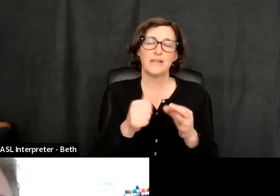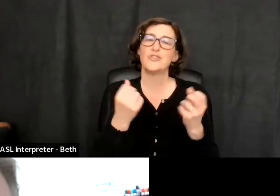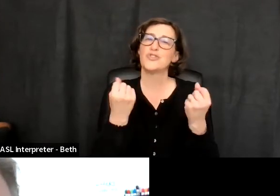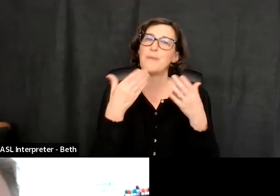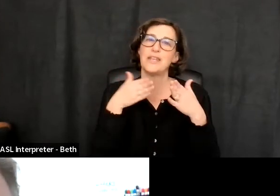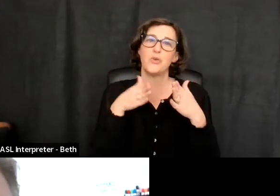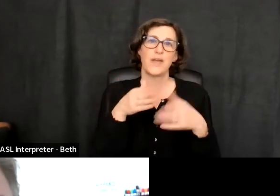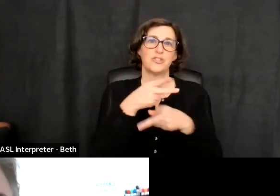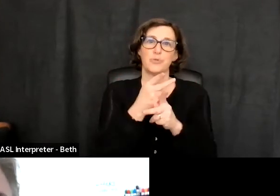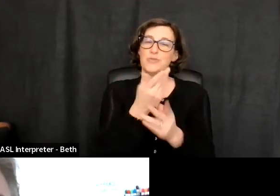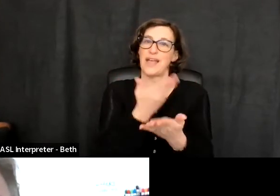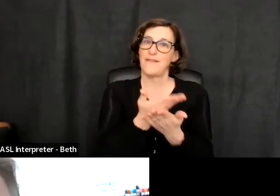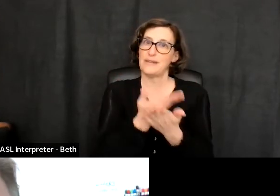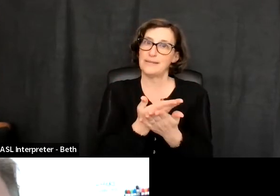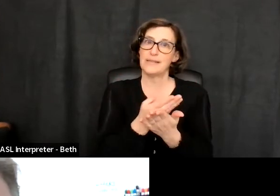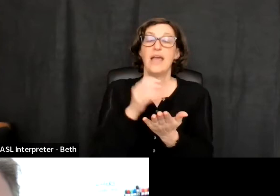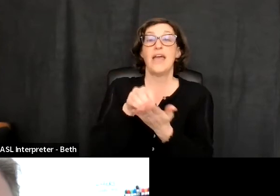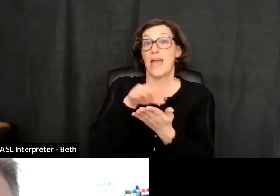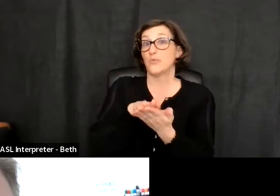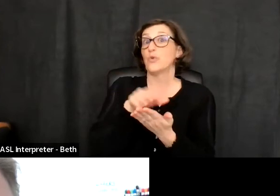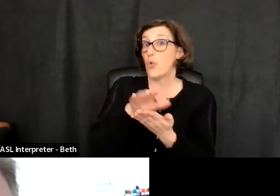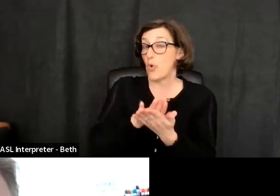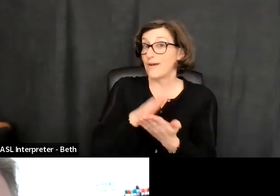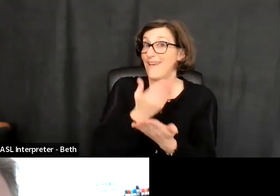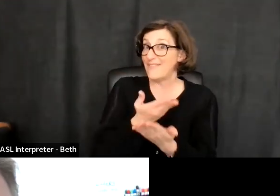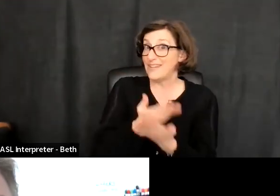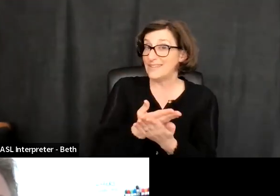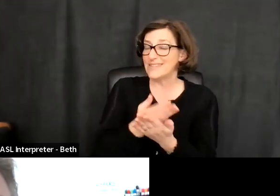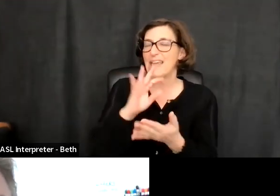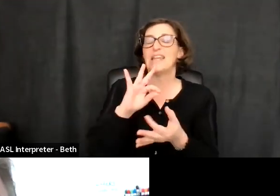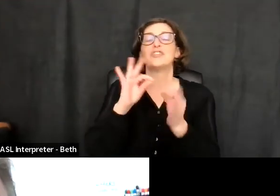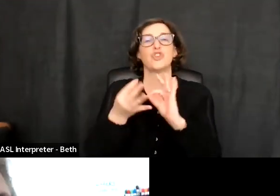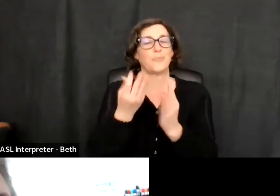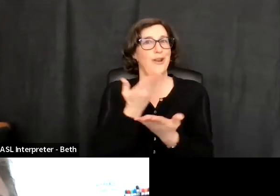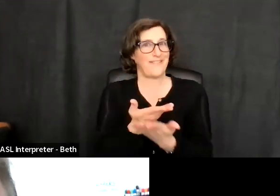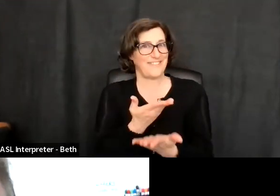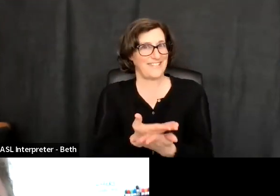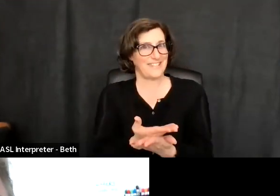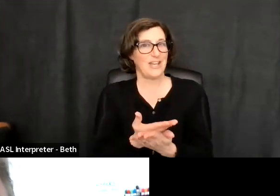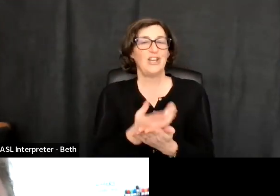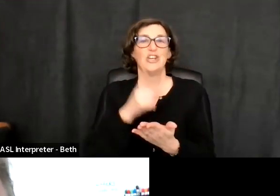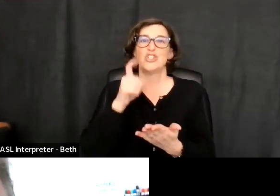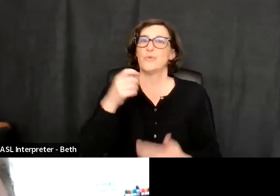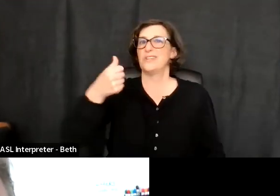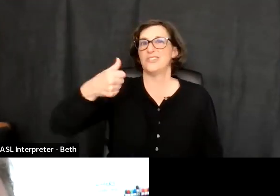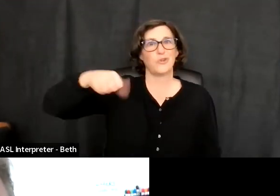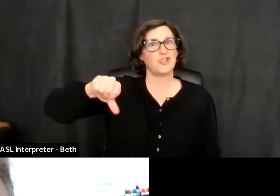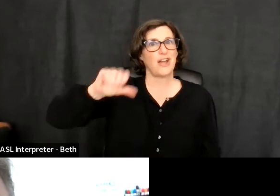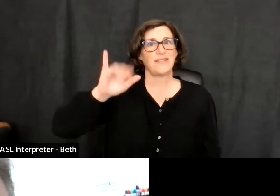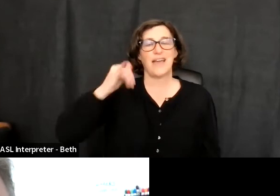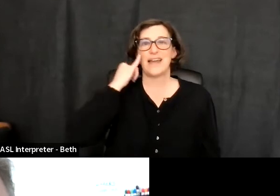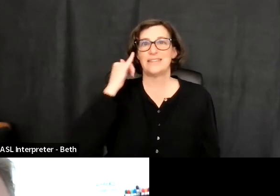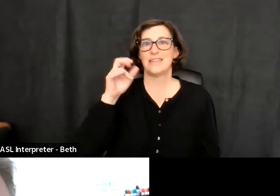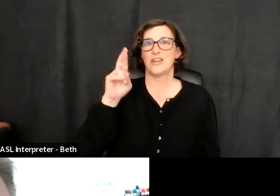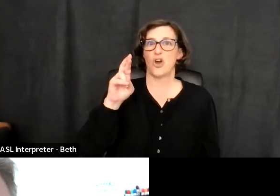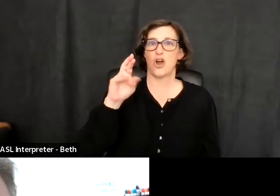evidence and lots of ways to record it and lots of ways to interpret it. So I think we should dispense with that notion that the RCT is the